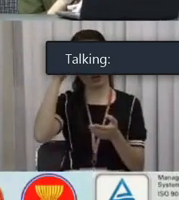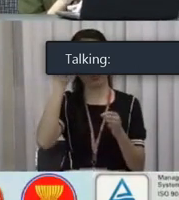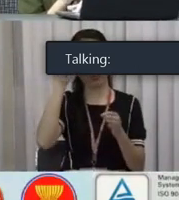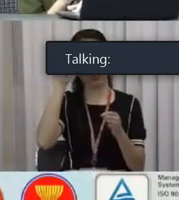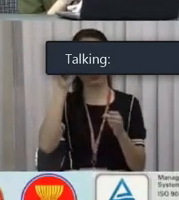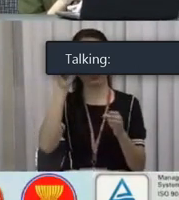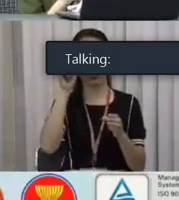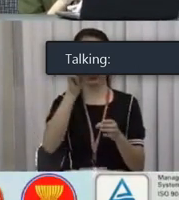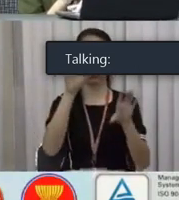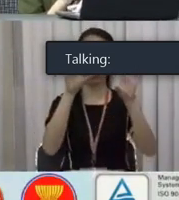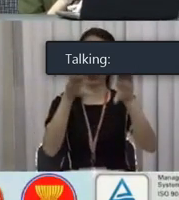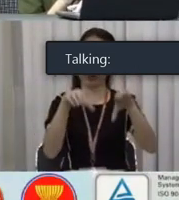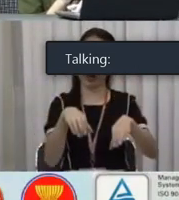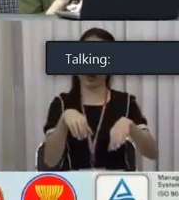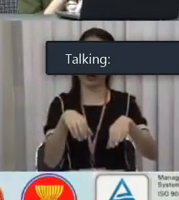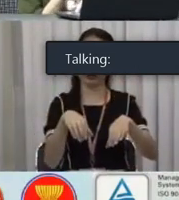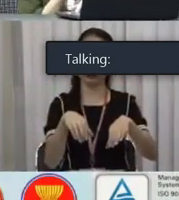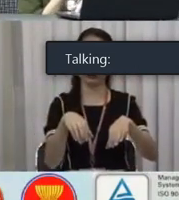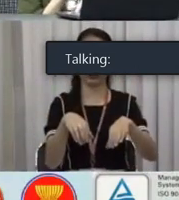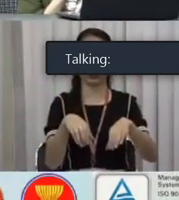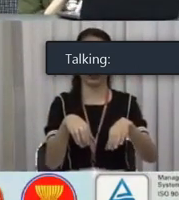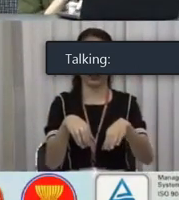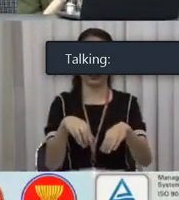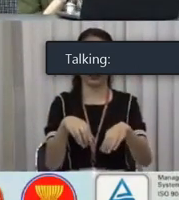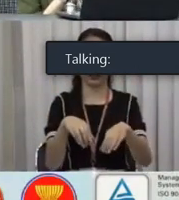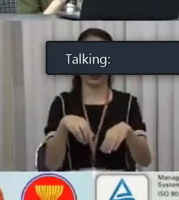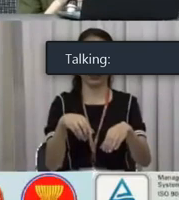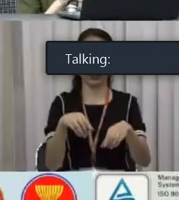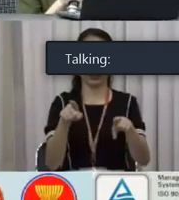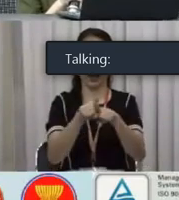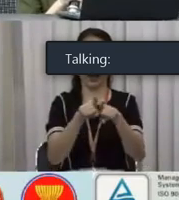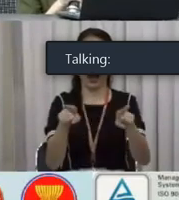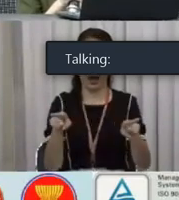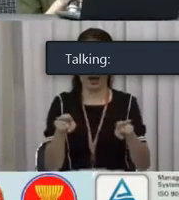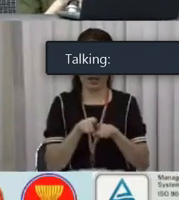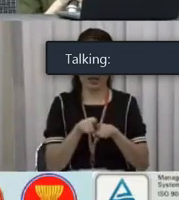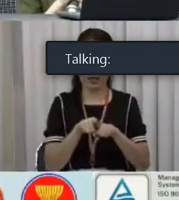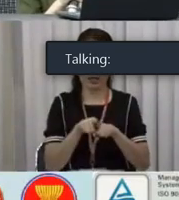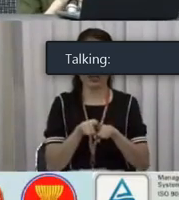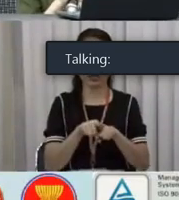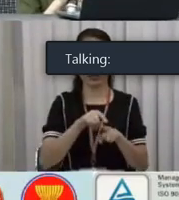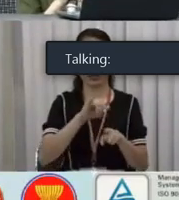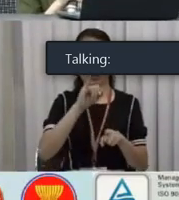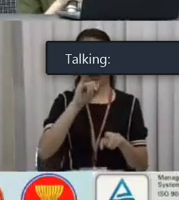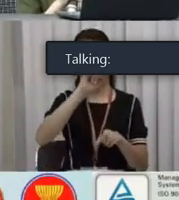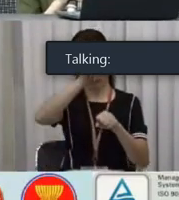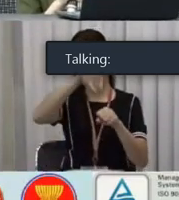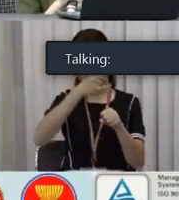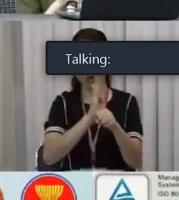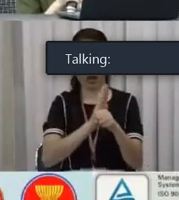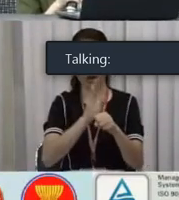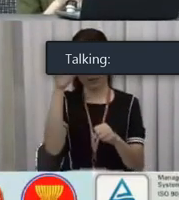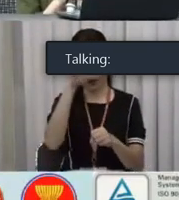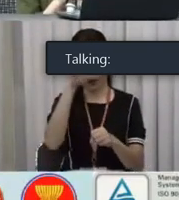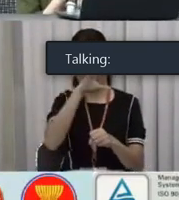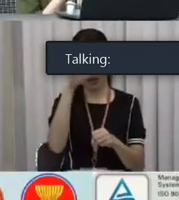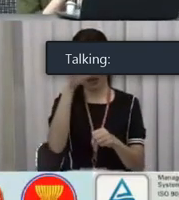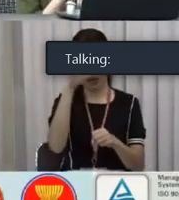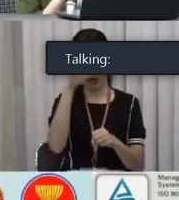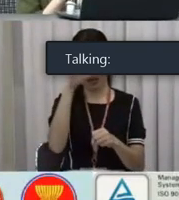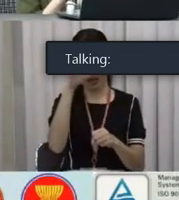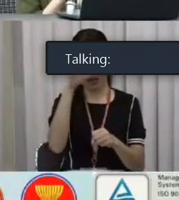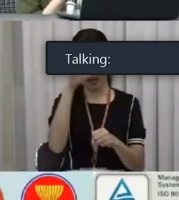pwede maka-apply si, maka-register si job seeker diri as shown on the slide, no, na ay portion diri for job seeker